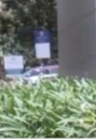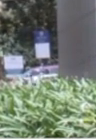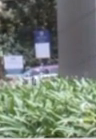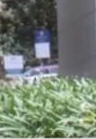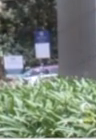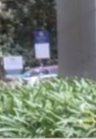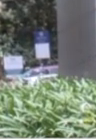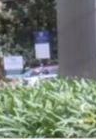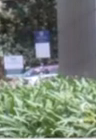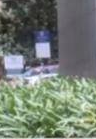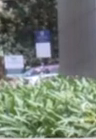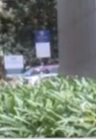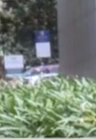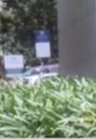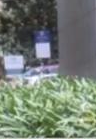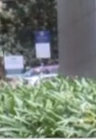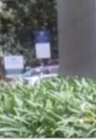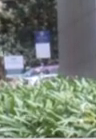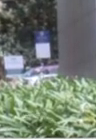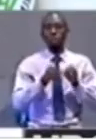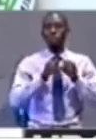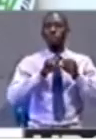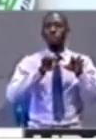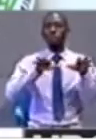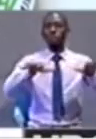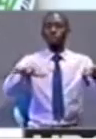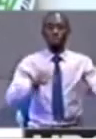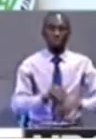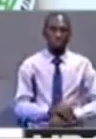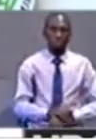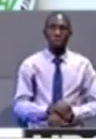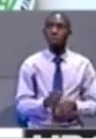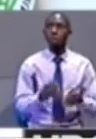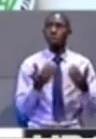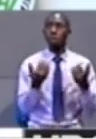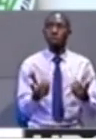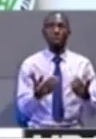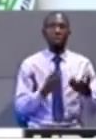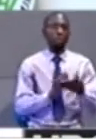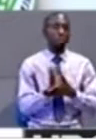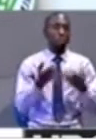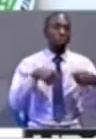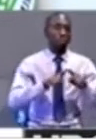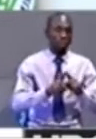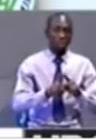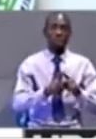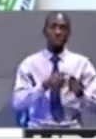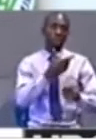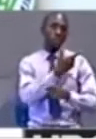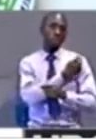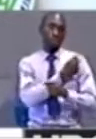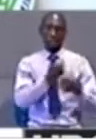to ensure that they don't import more moving forward. So we have not yet been vaccinated.